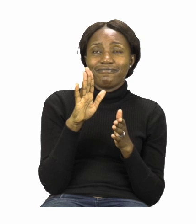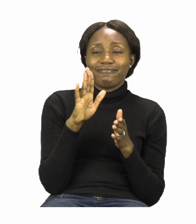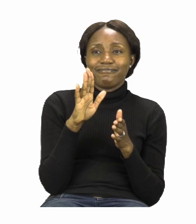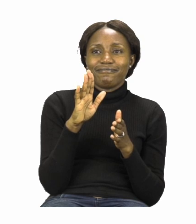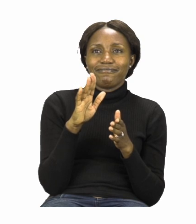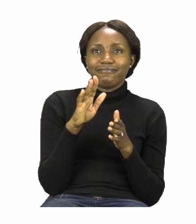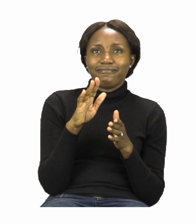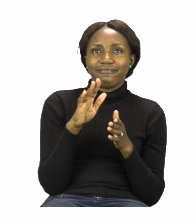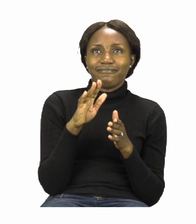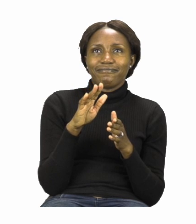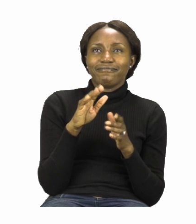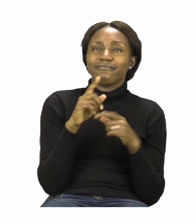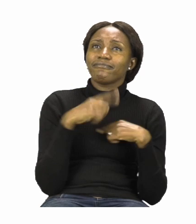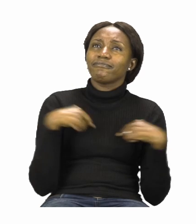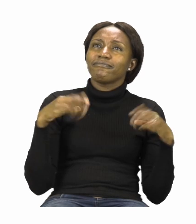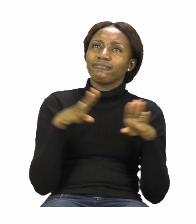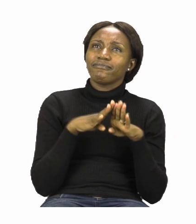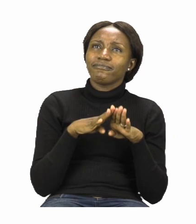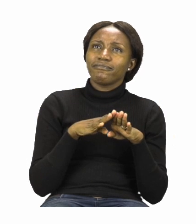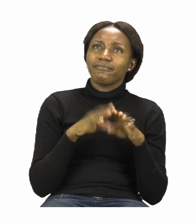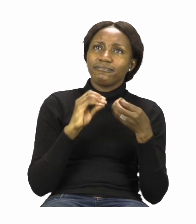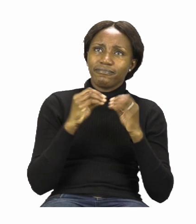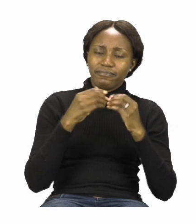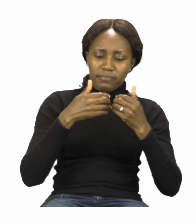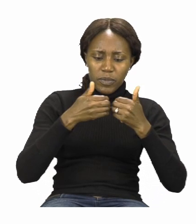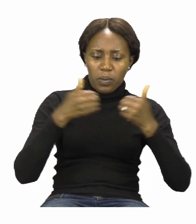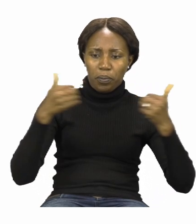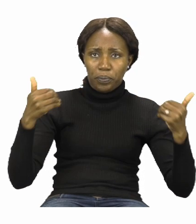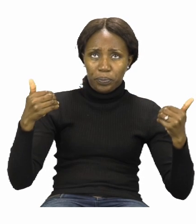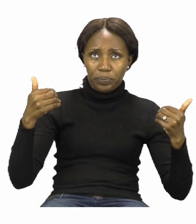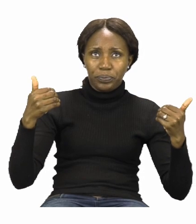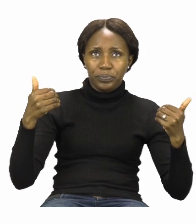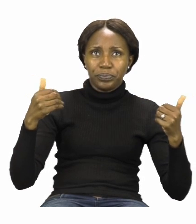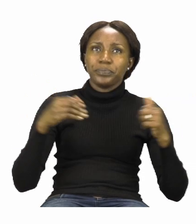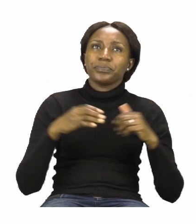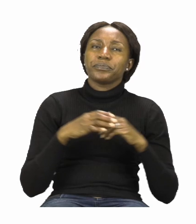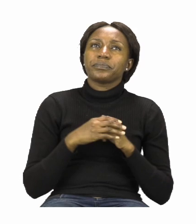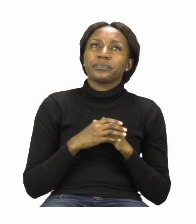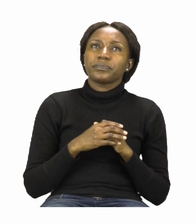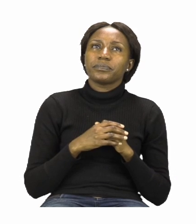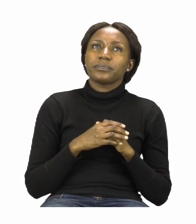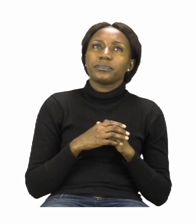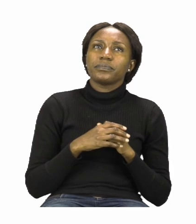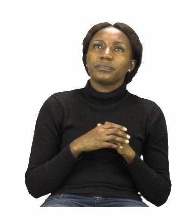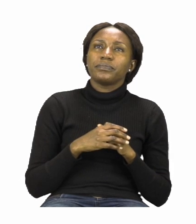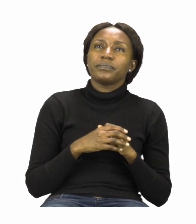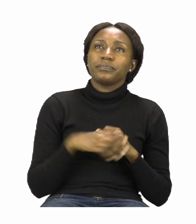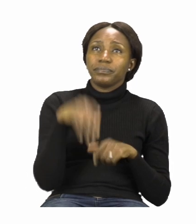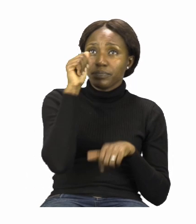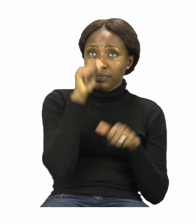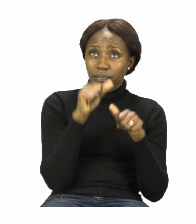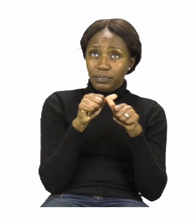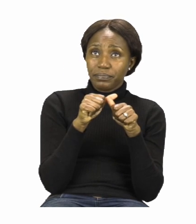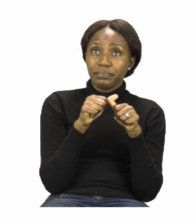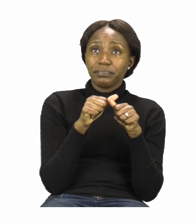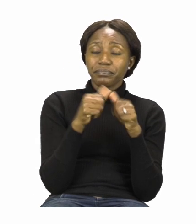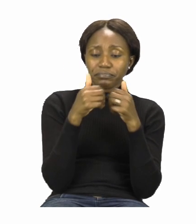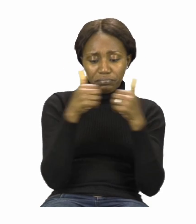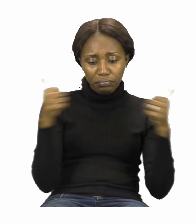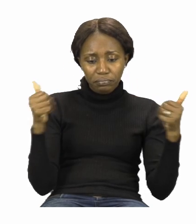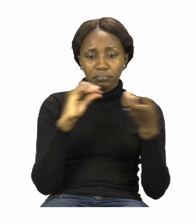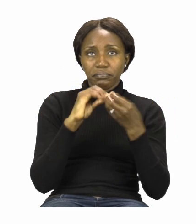be doing decomposing. Now, as we decompose, this means that we are breaking up a